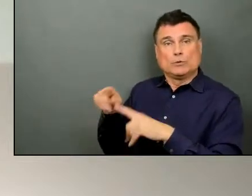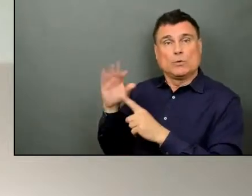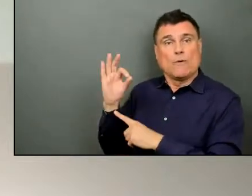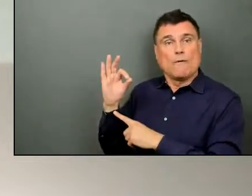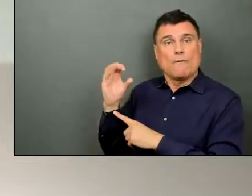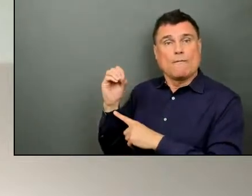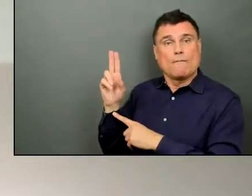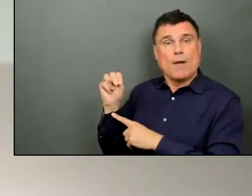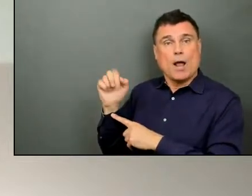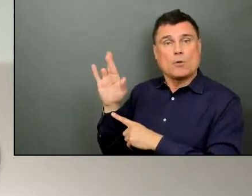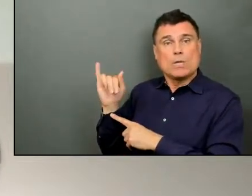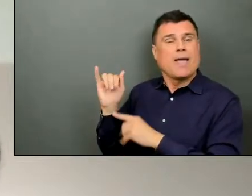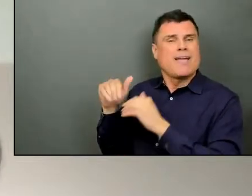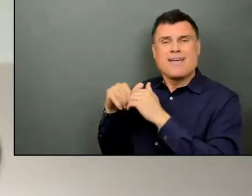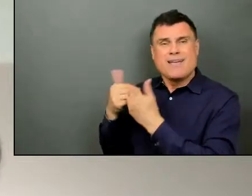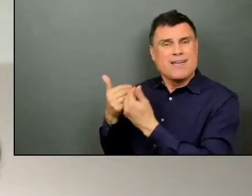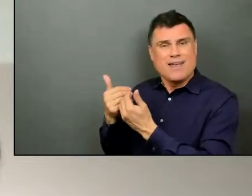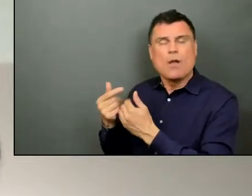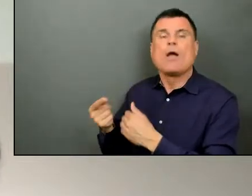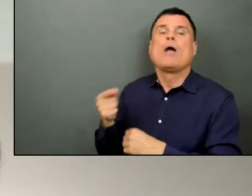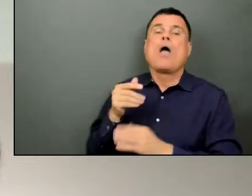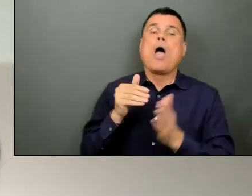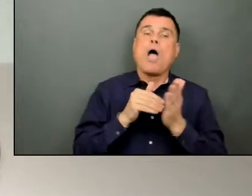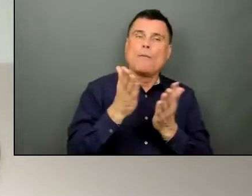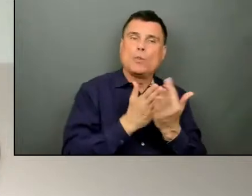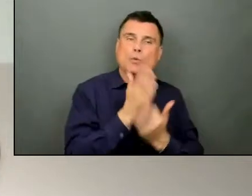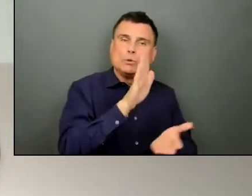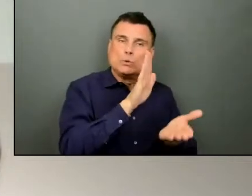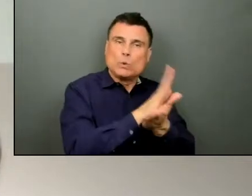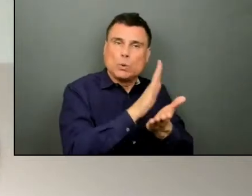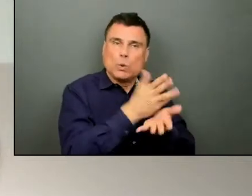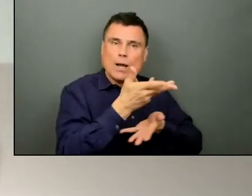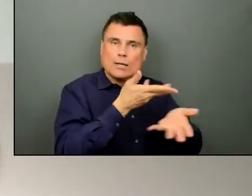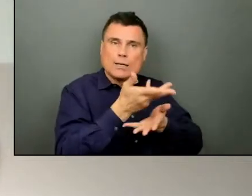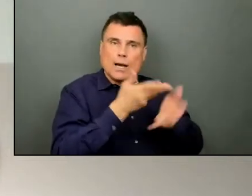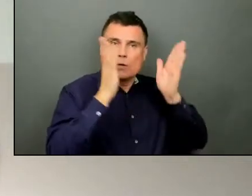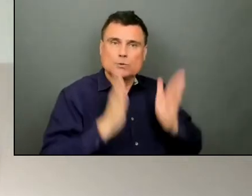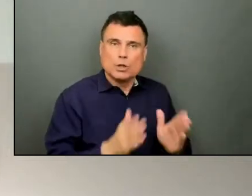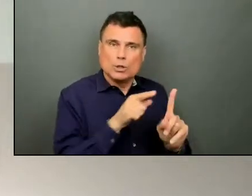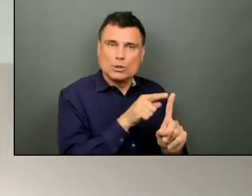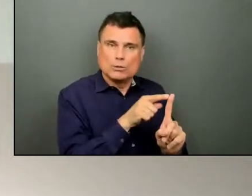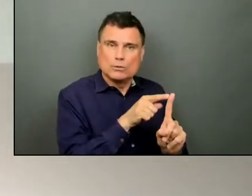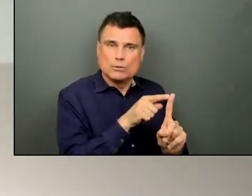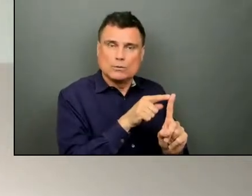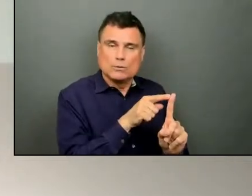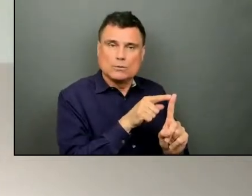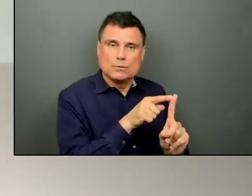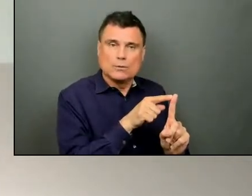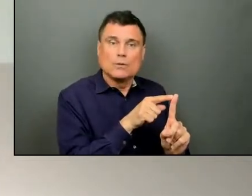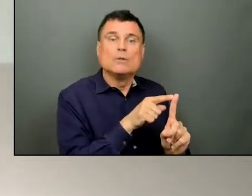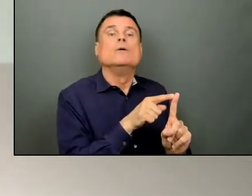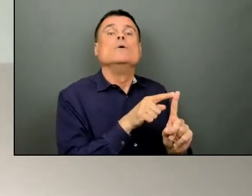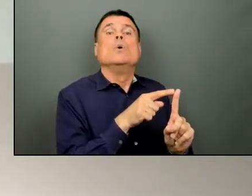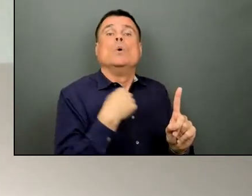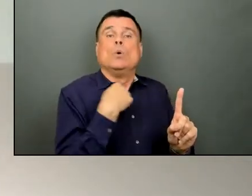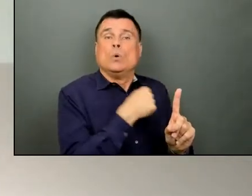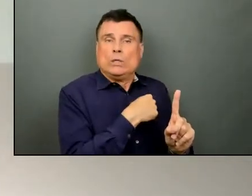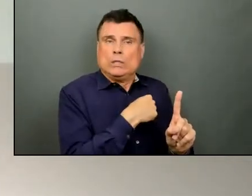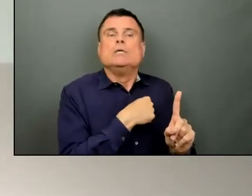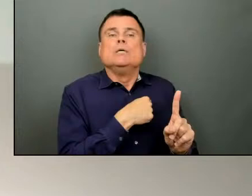Education and the network of school districts around this province to help them learn about